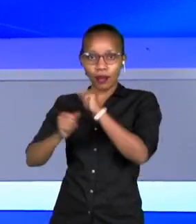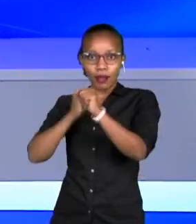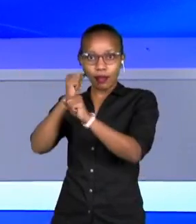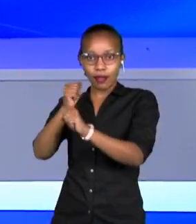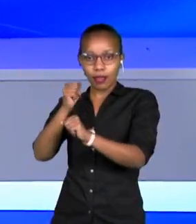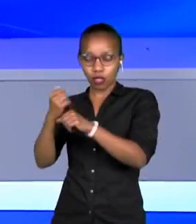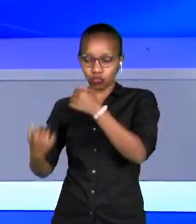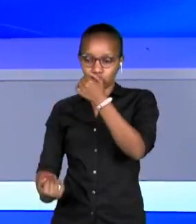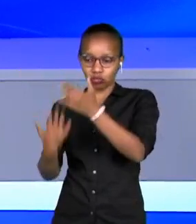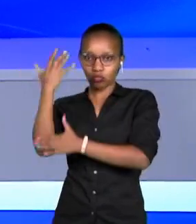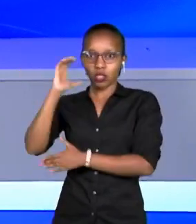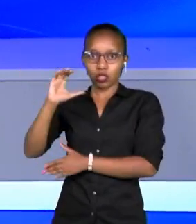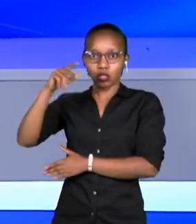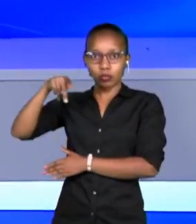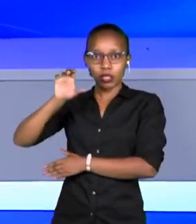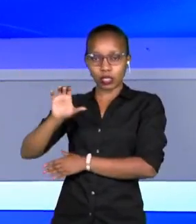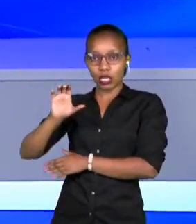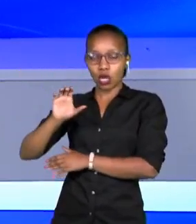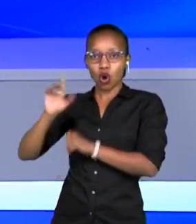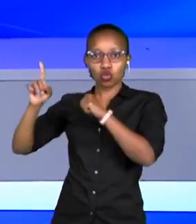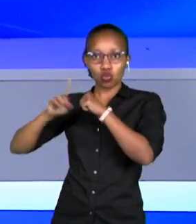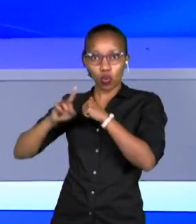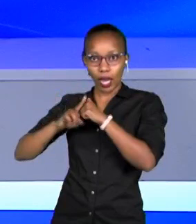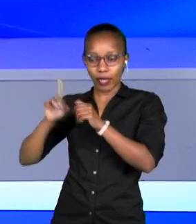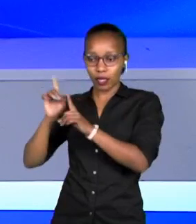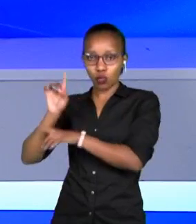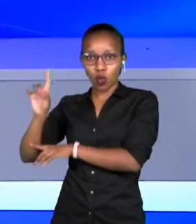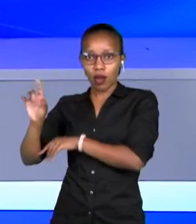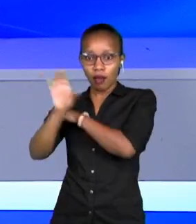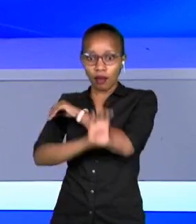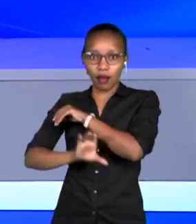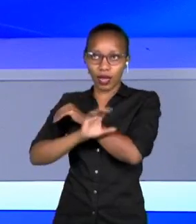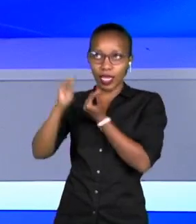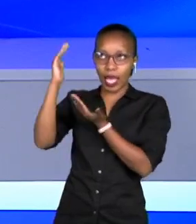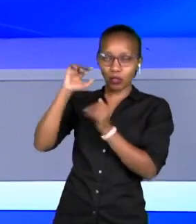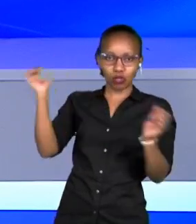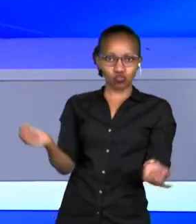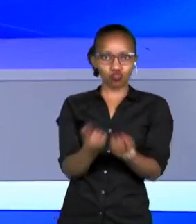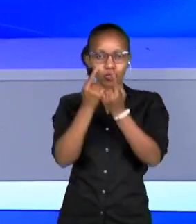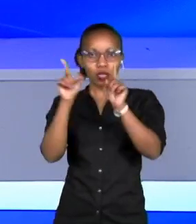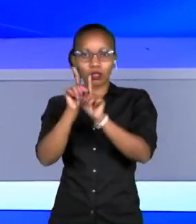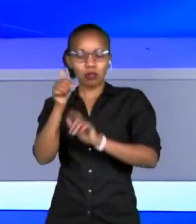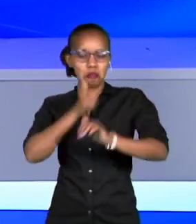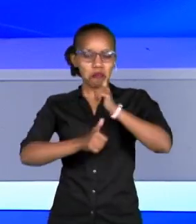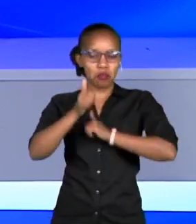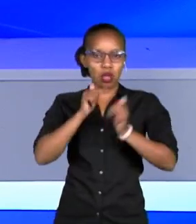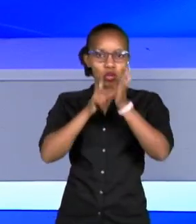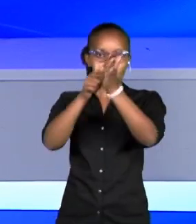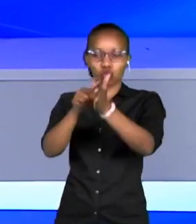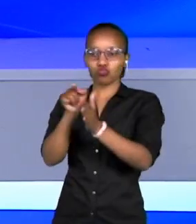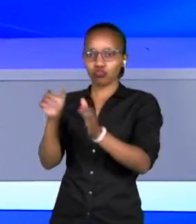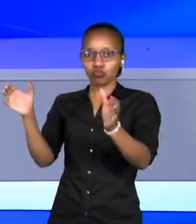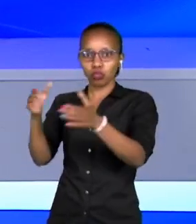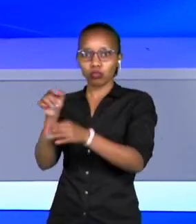of the founding of the CPC on July 1st. By then, the country will expect events and activities highlighting the party's